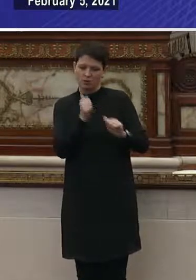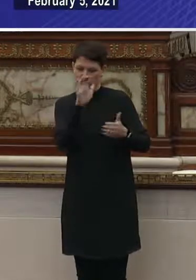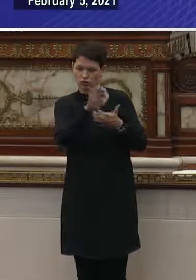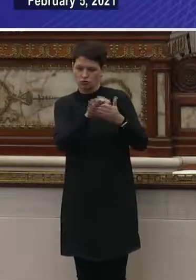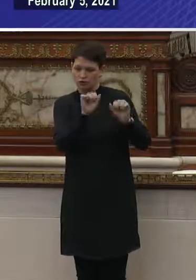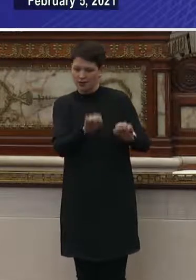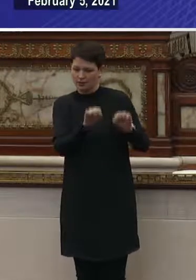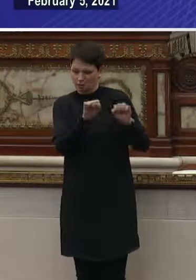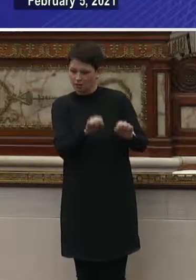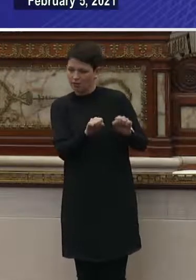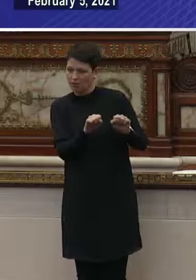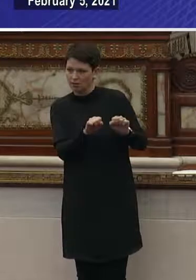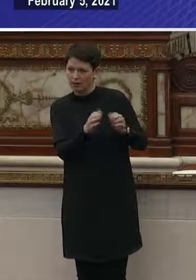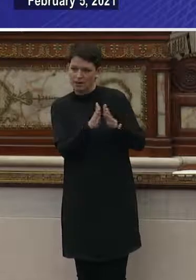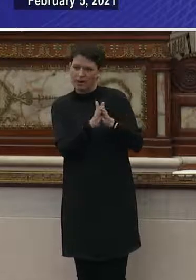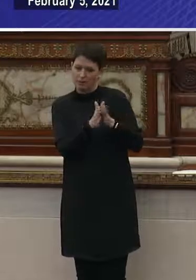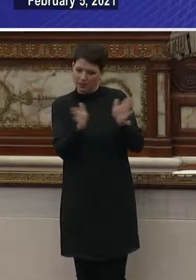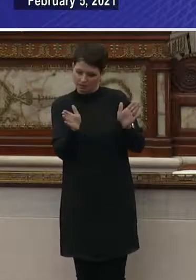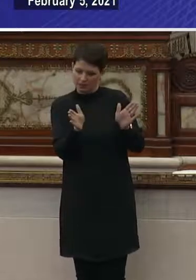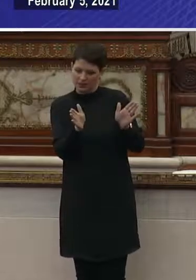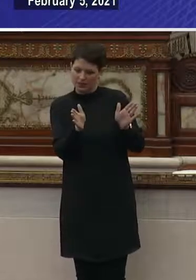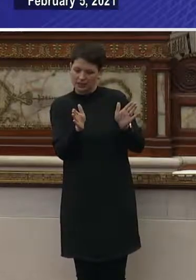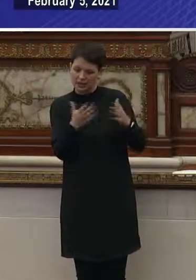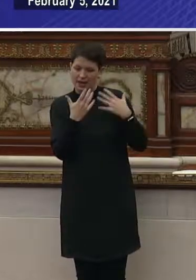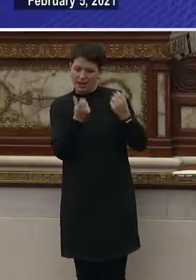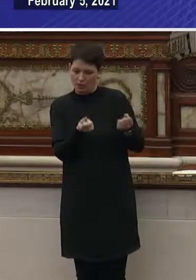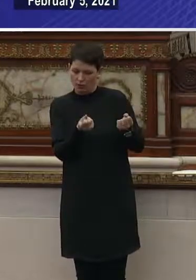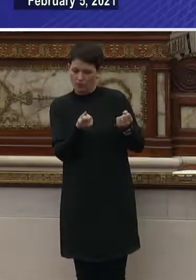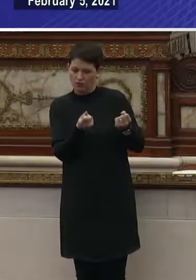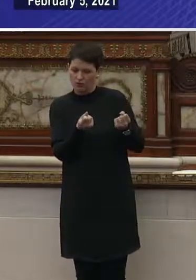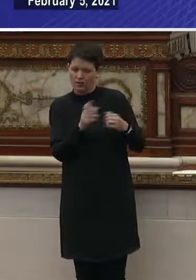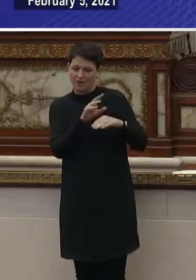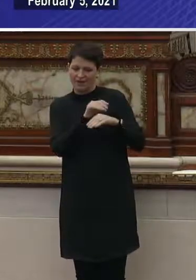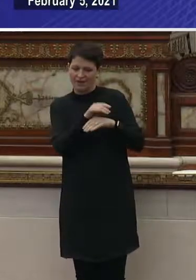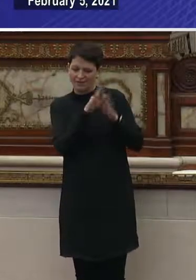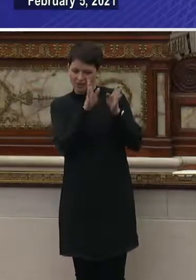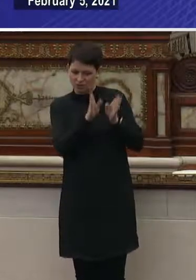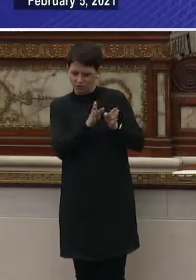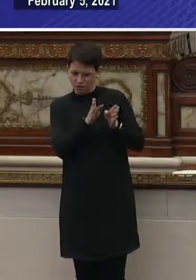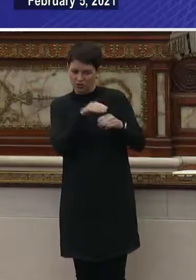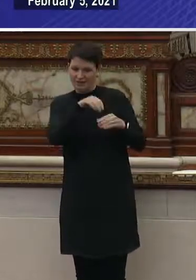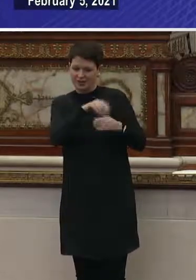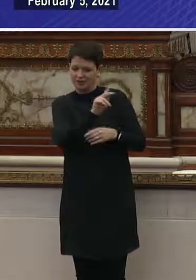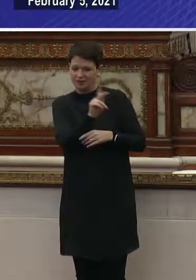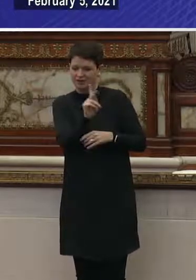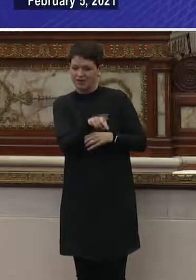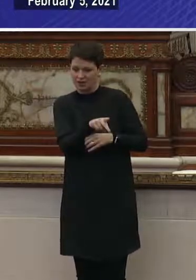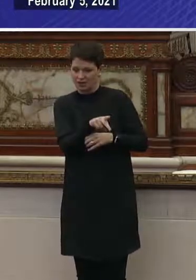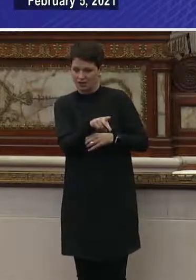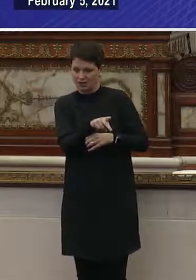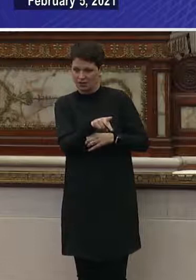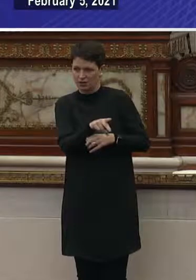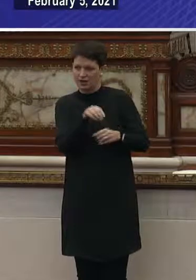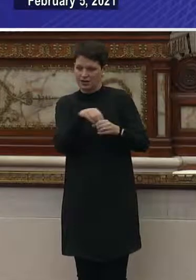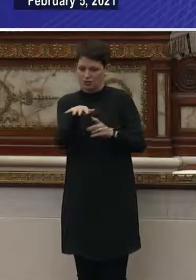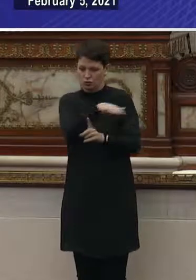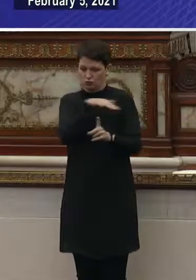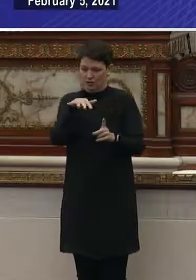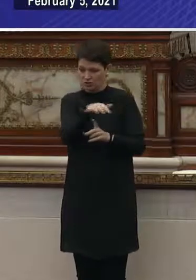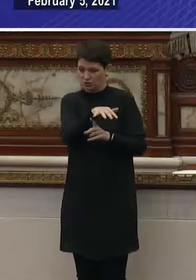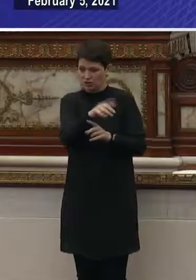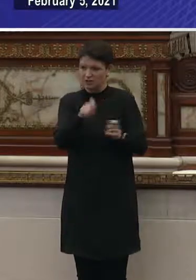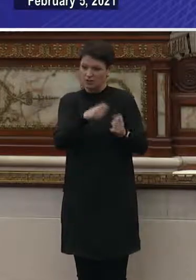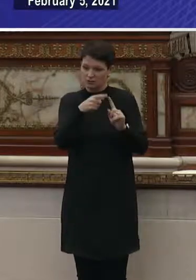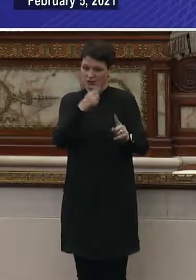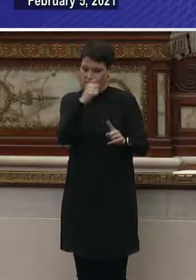credible, public health advisor in Philadelphia and in our region, particularly